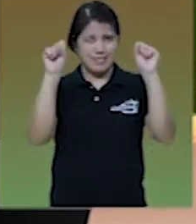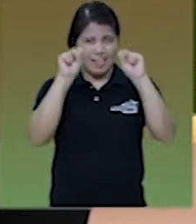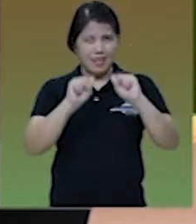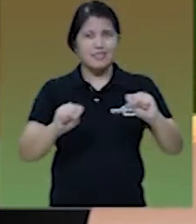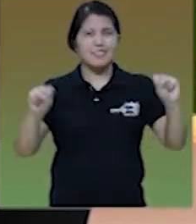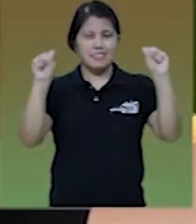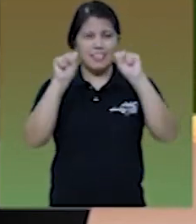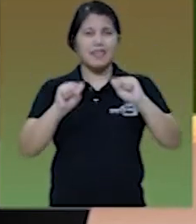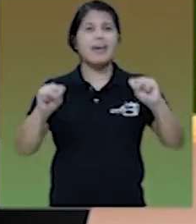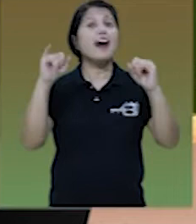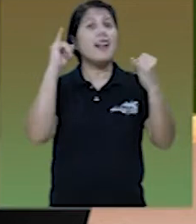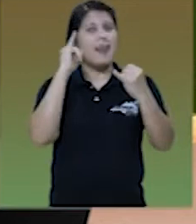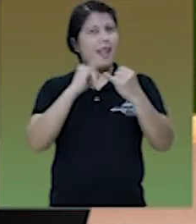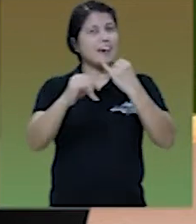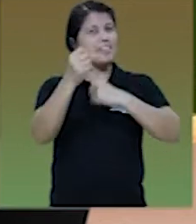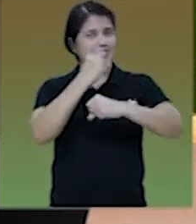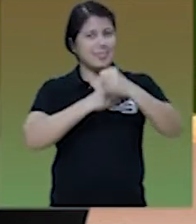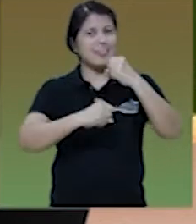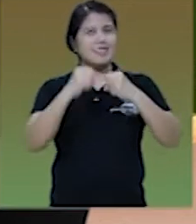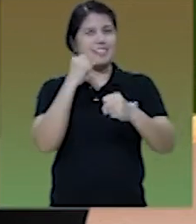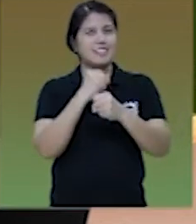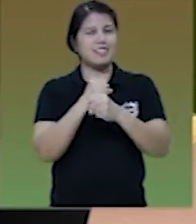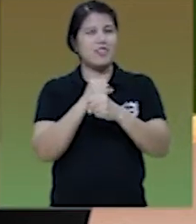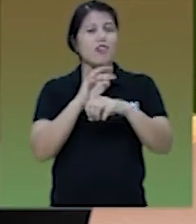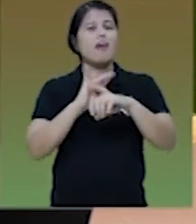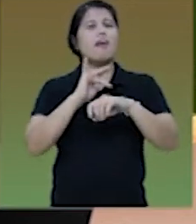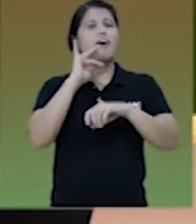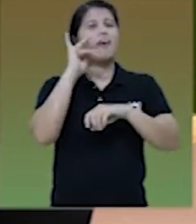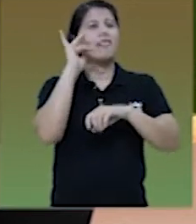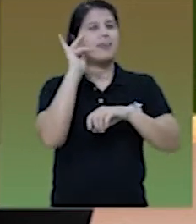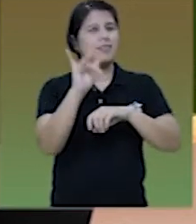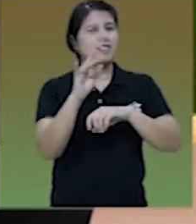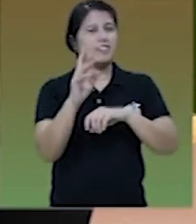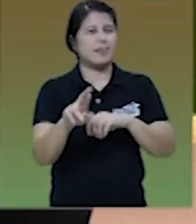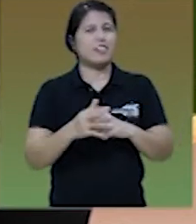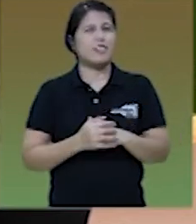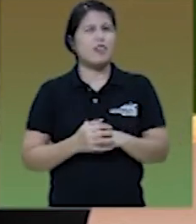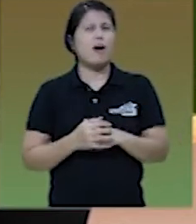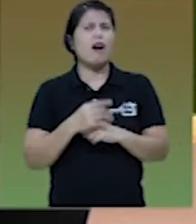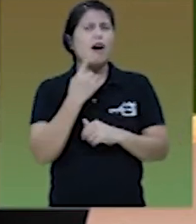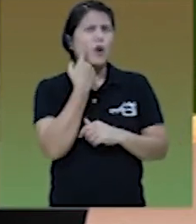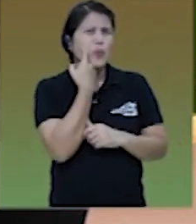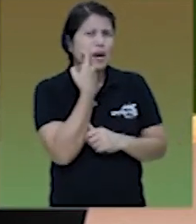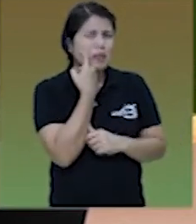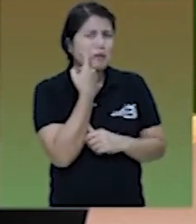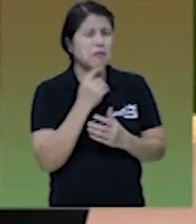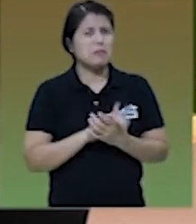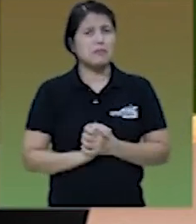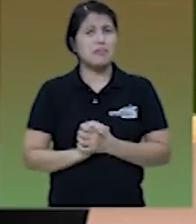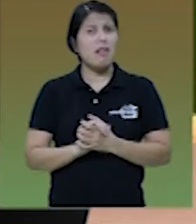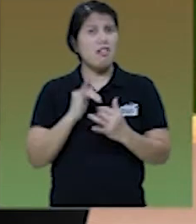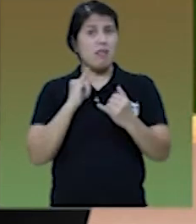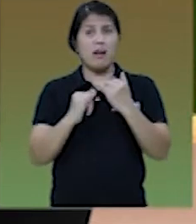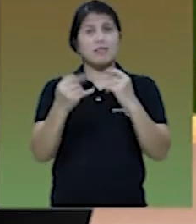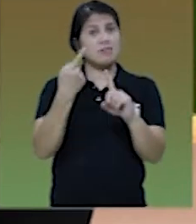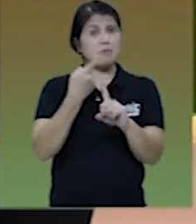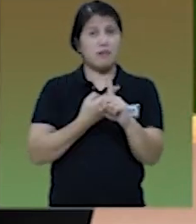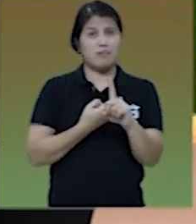Saturday, last year, earlier, a while ago, last